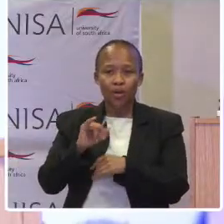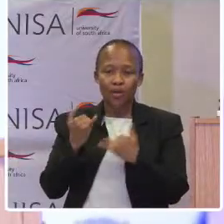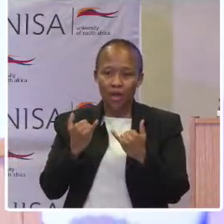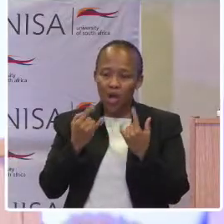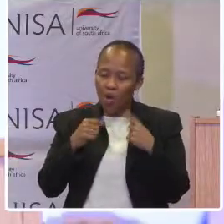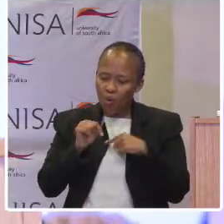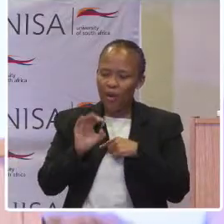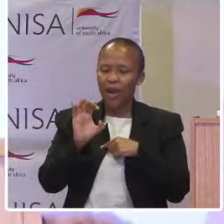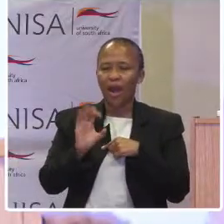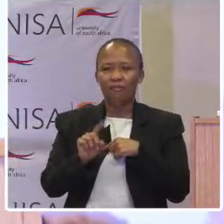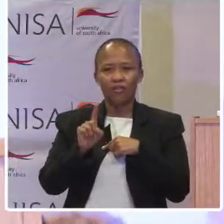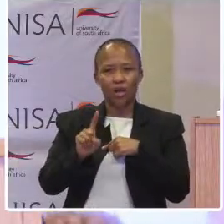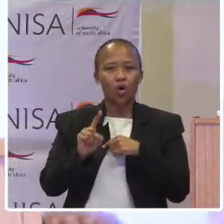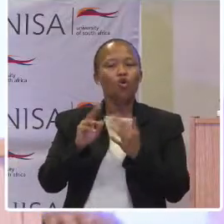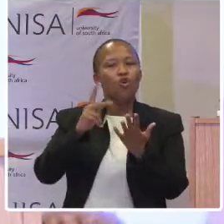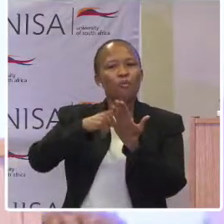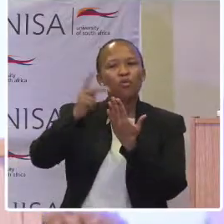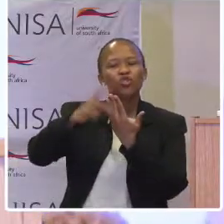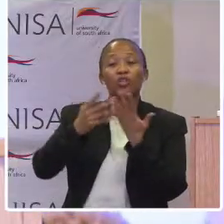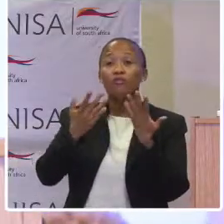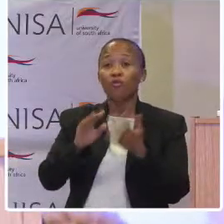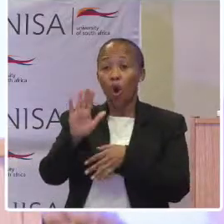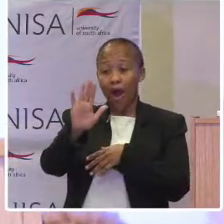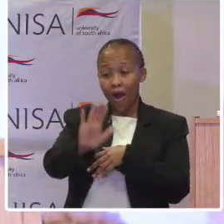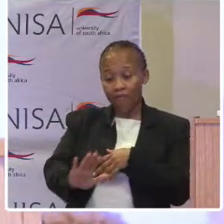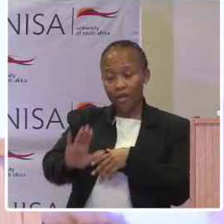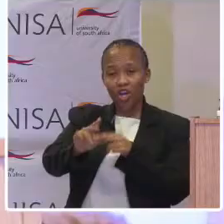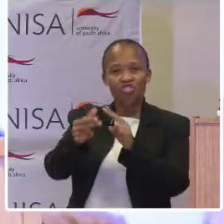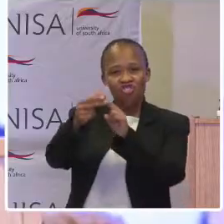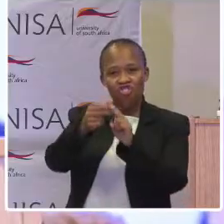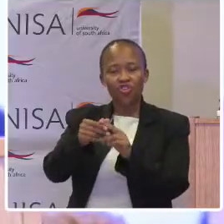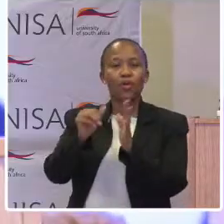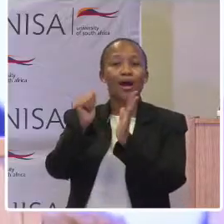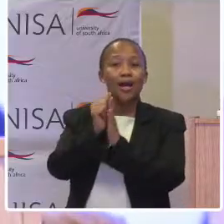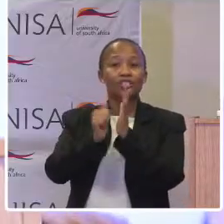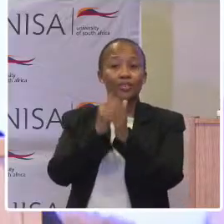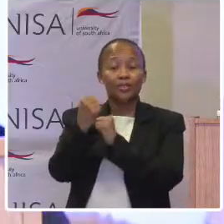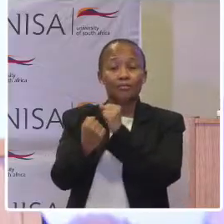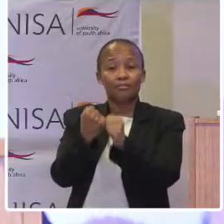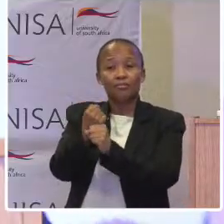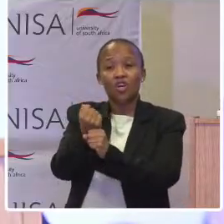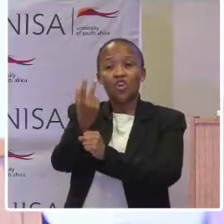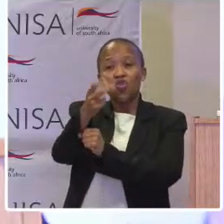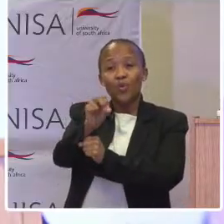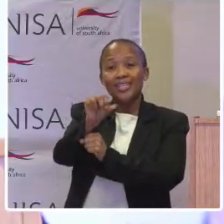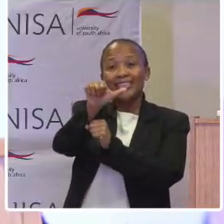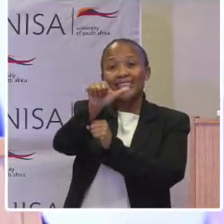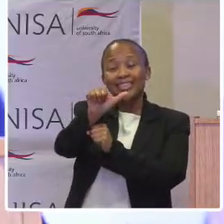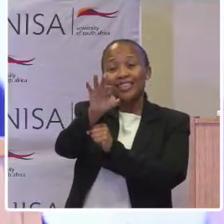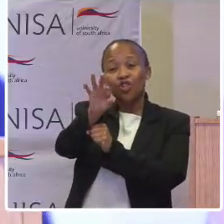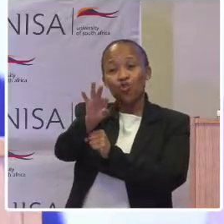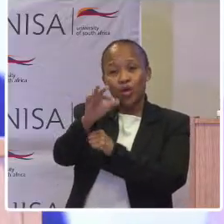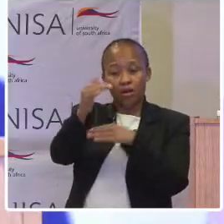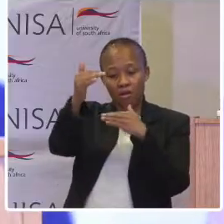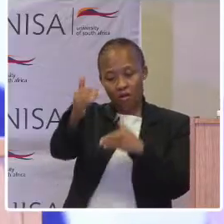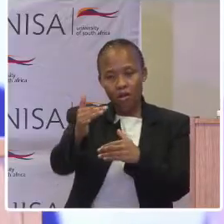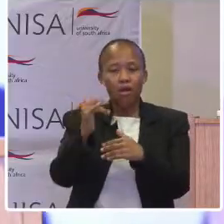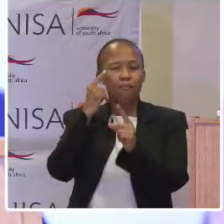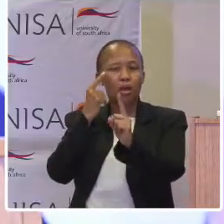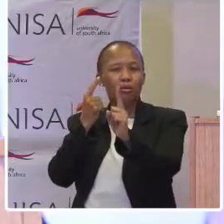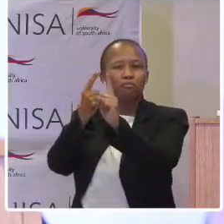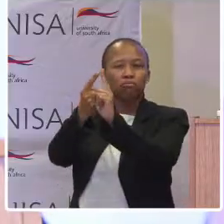project of the African Union Agenda 2063, aims to liberalize civil aviation